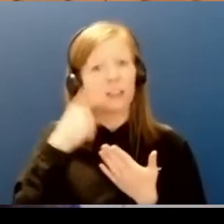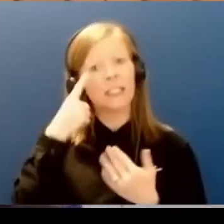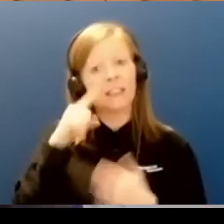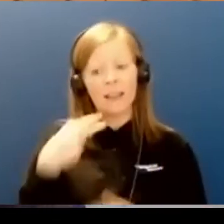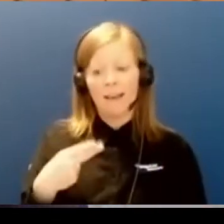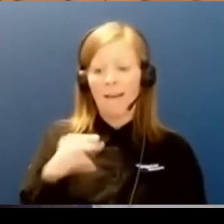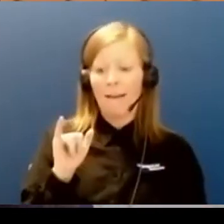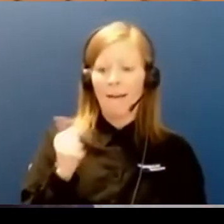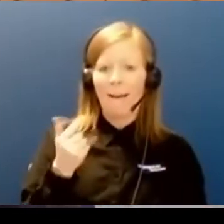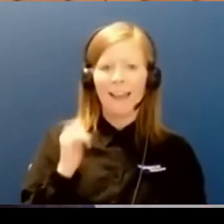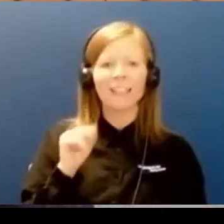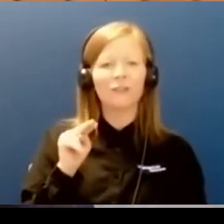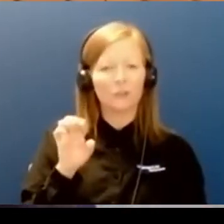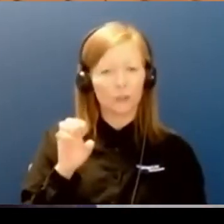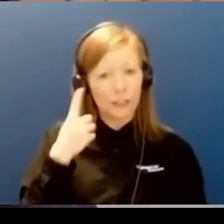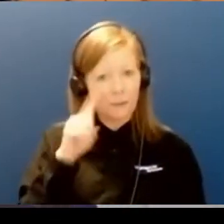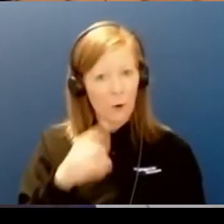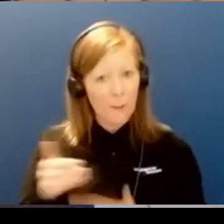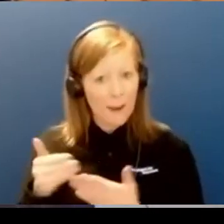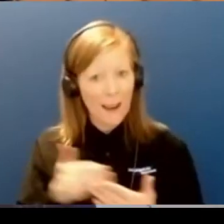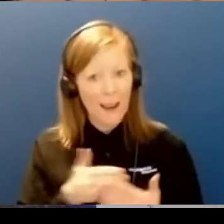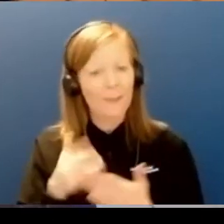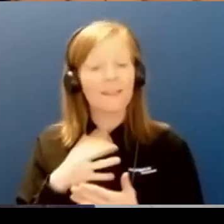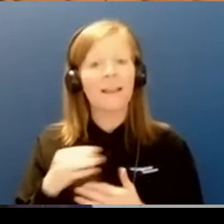submit them.